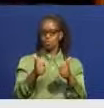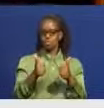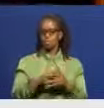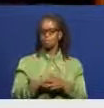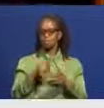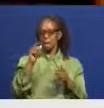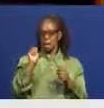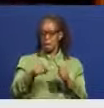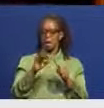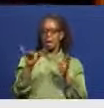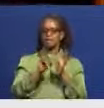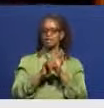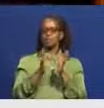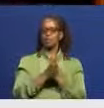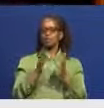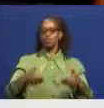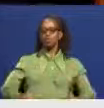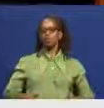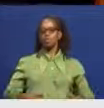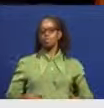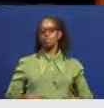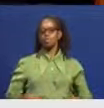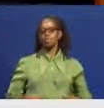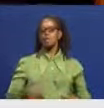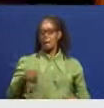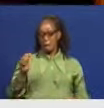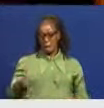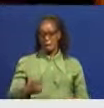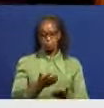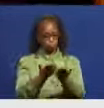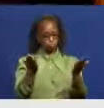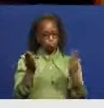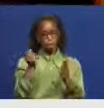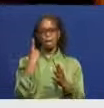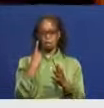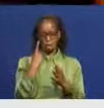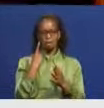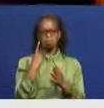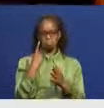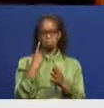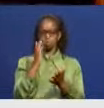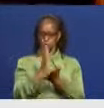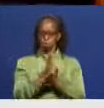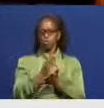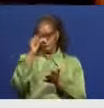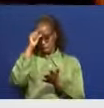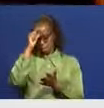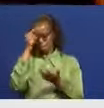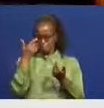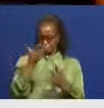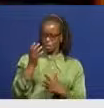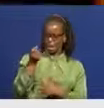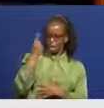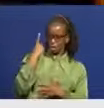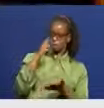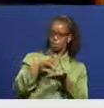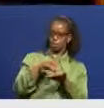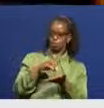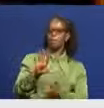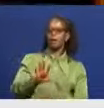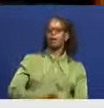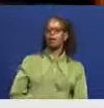will identify with Gen Z, and they're able to understand that their plight has been looked into by the government of the day. It